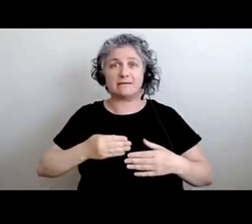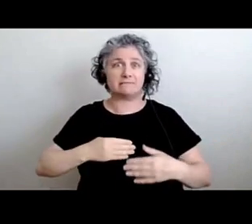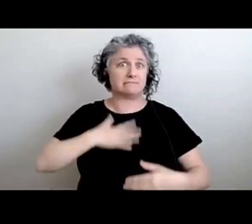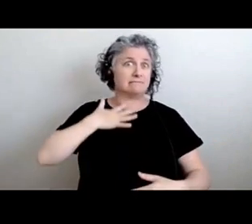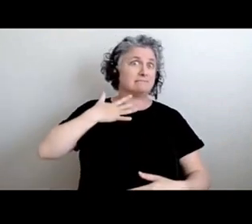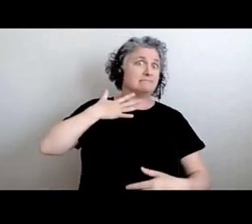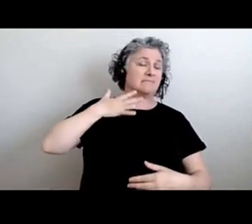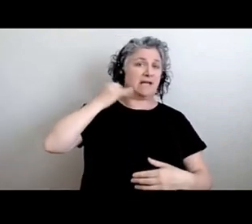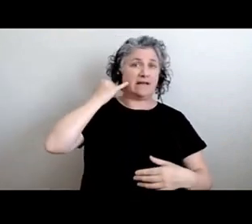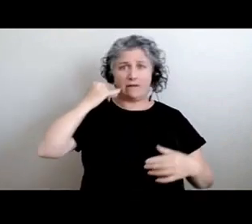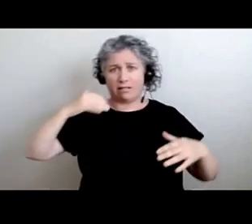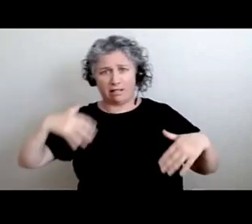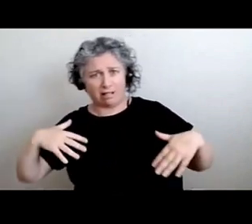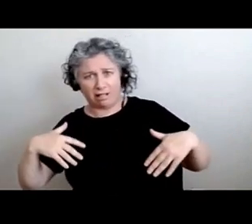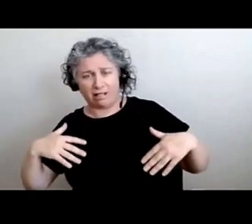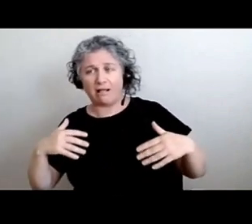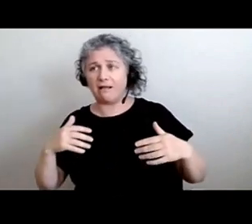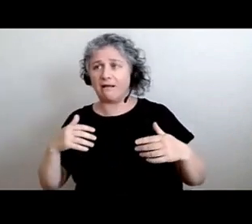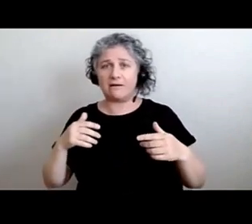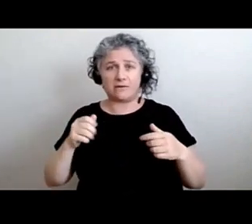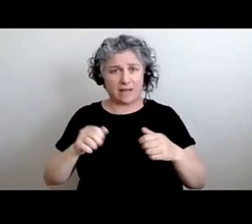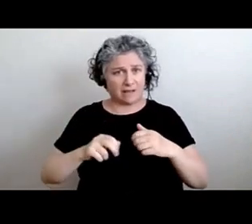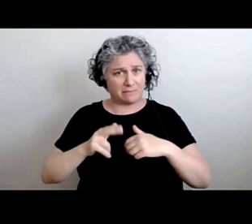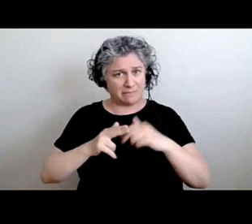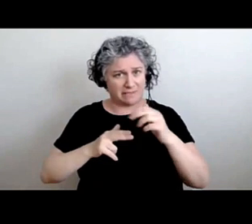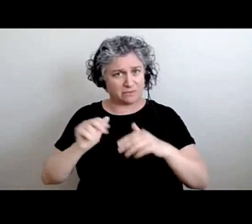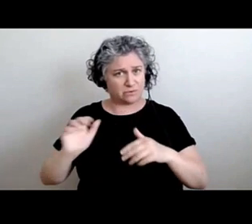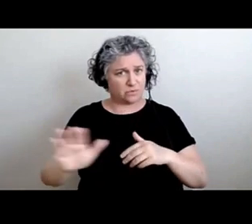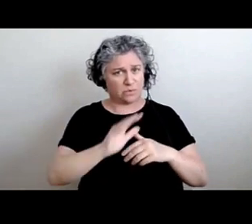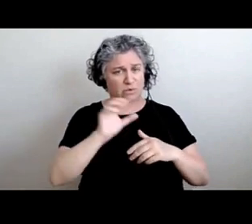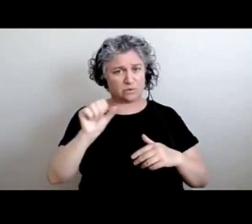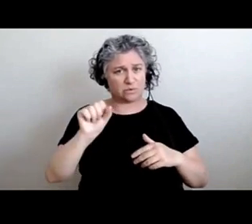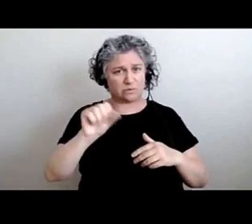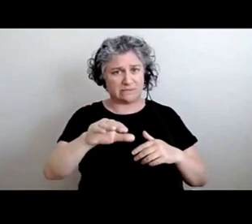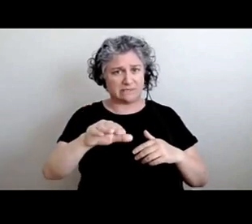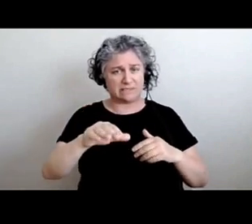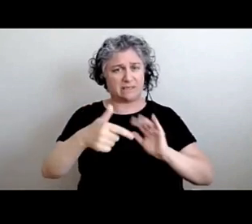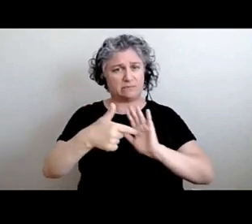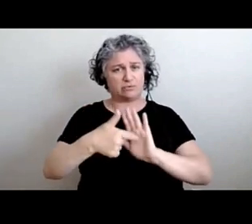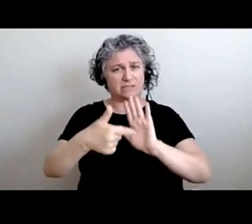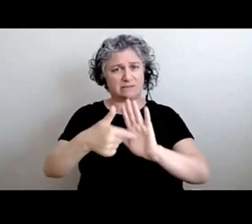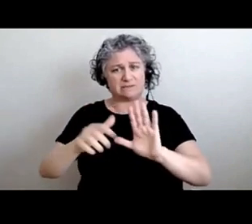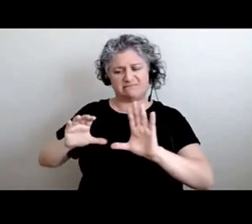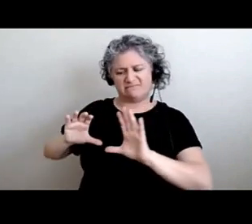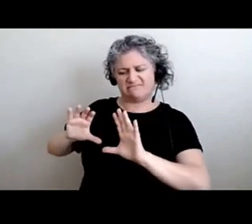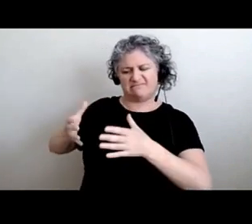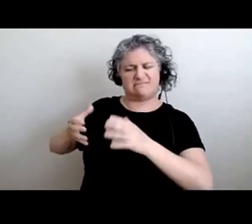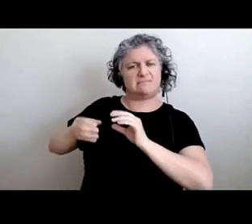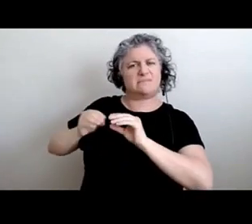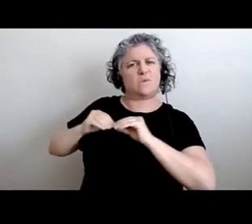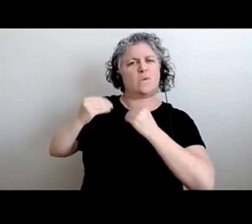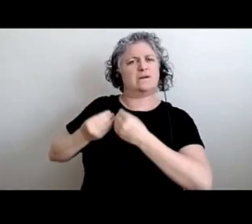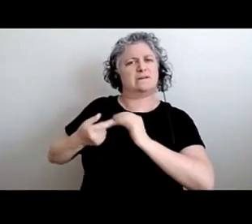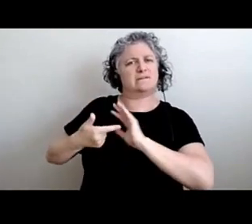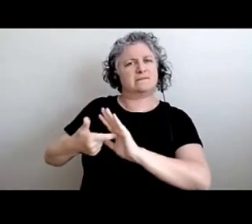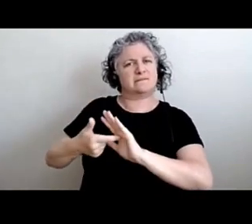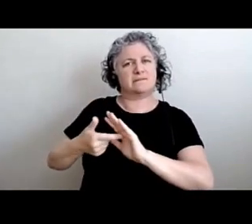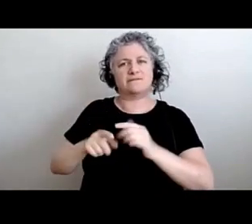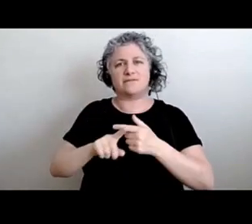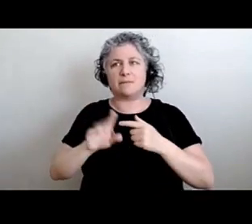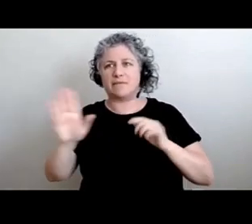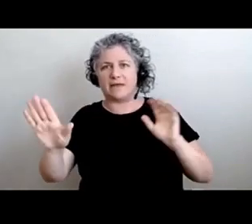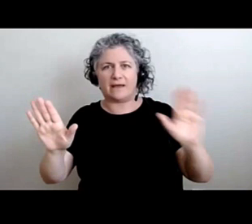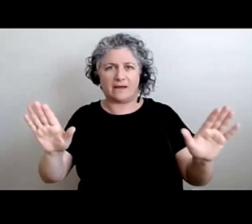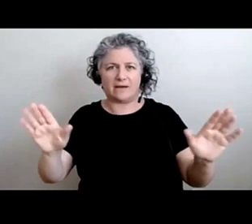yet, you can also build your social media presence as well with some of the tips that they both will be sharing with us. This